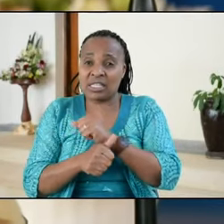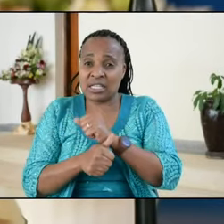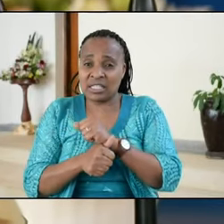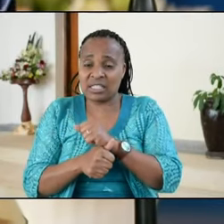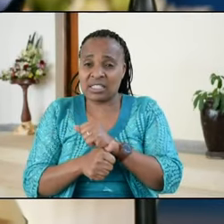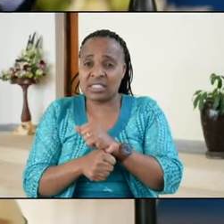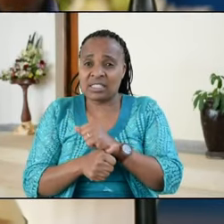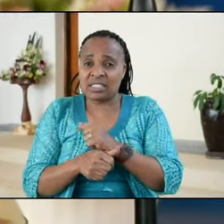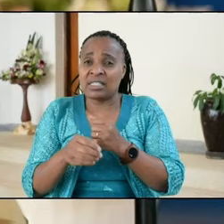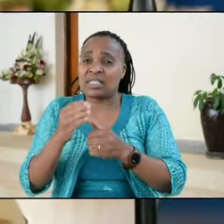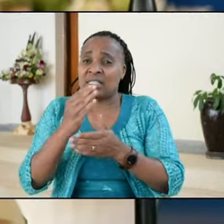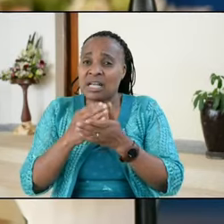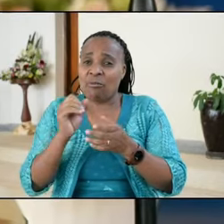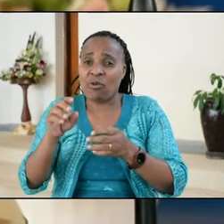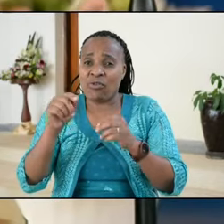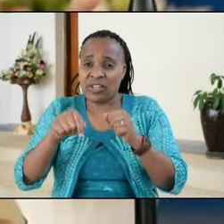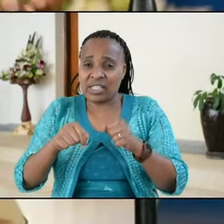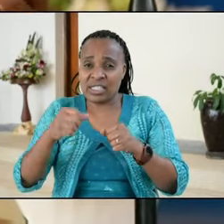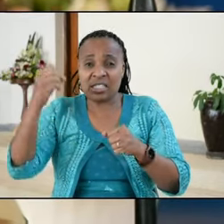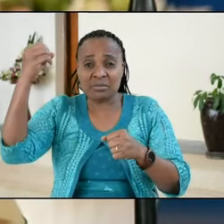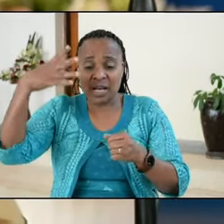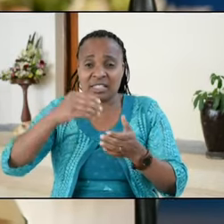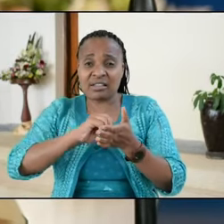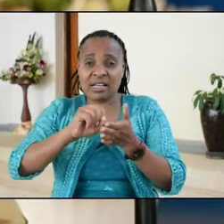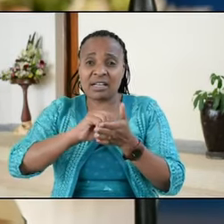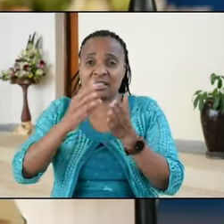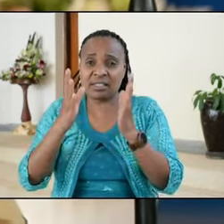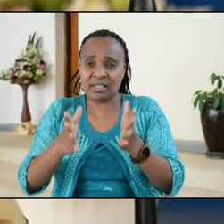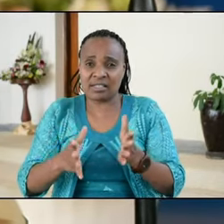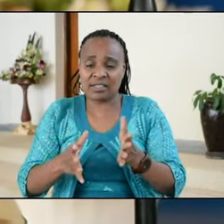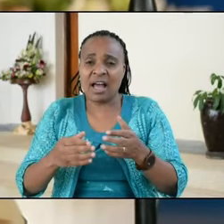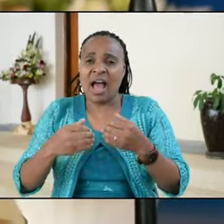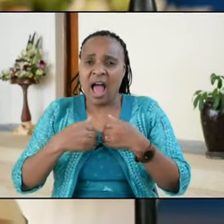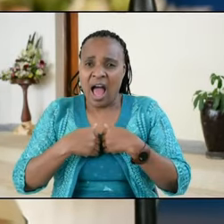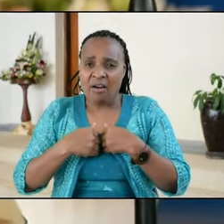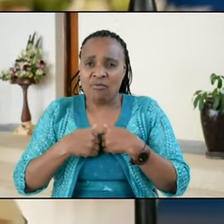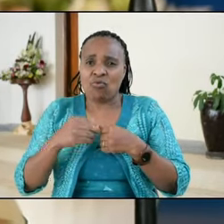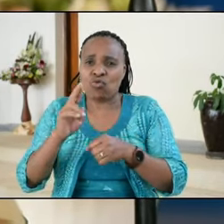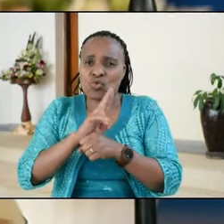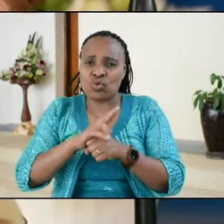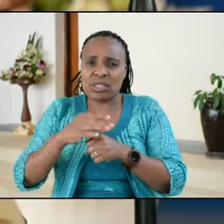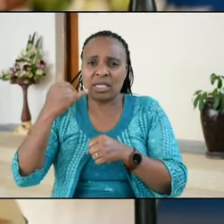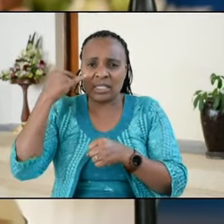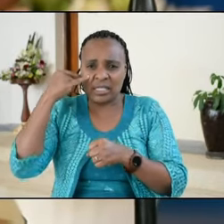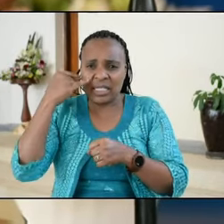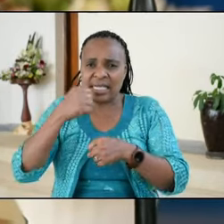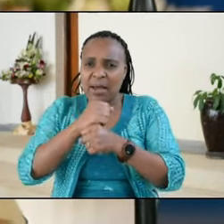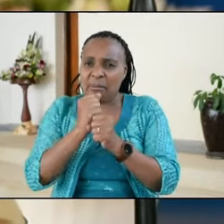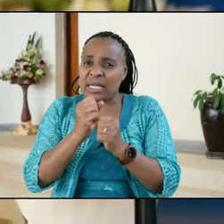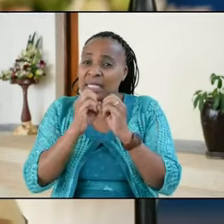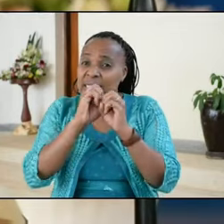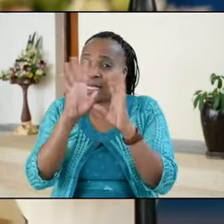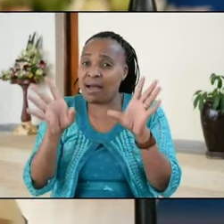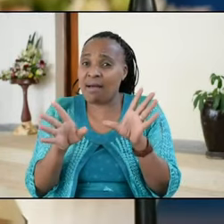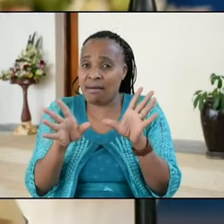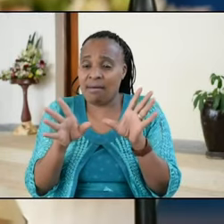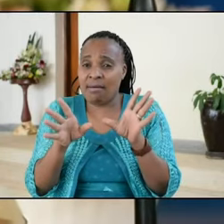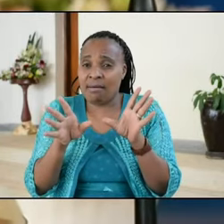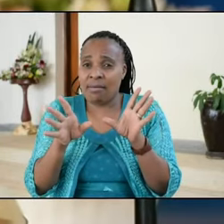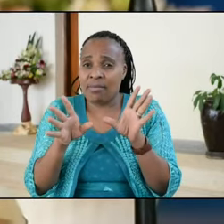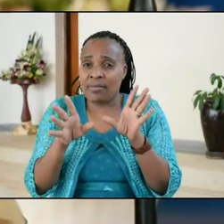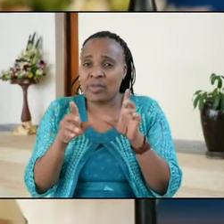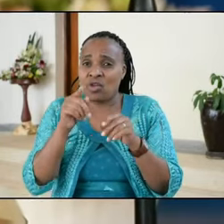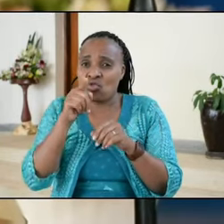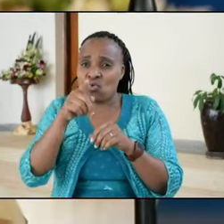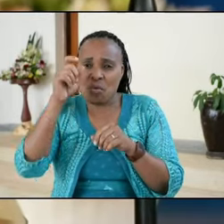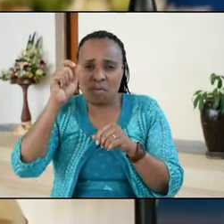of these inspired writers have put caveats and have made it very clear that you